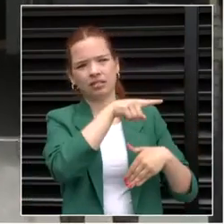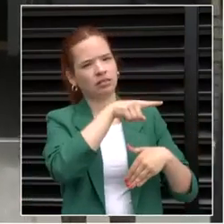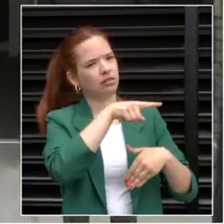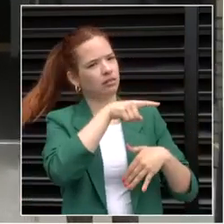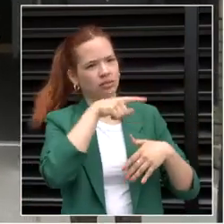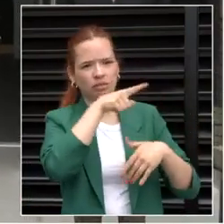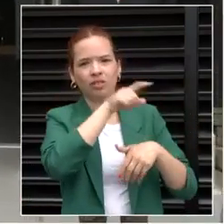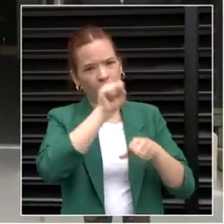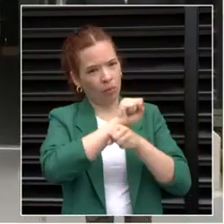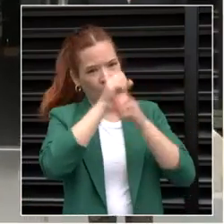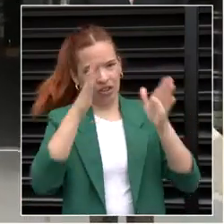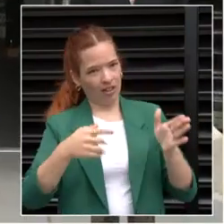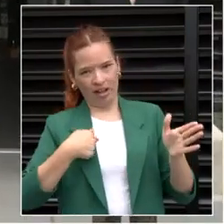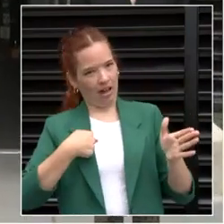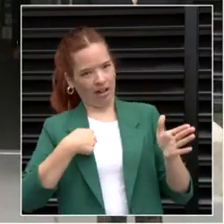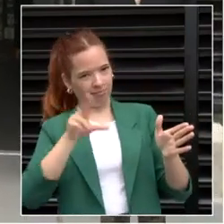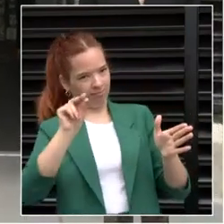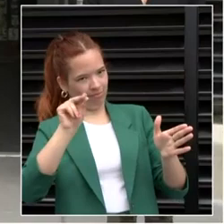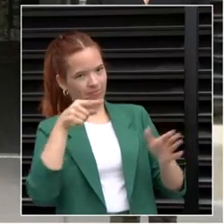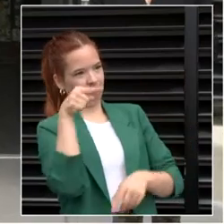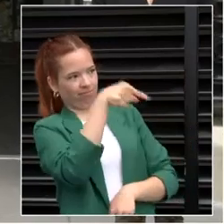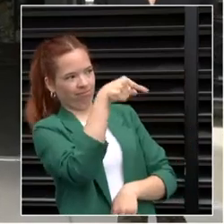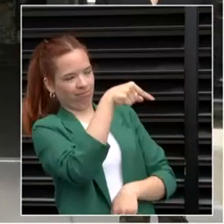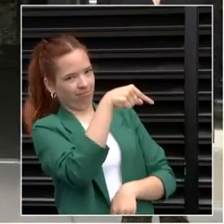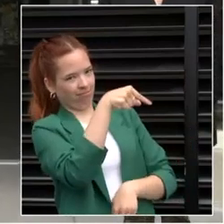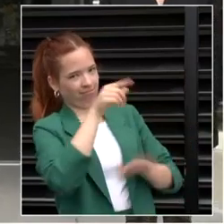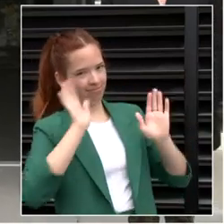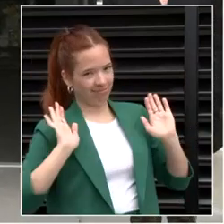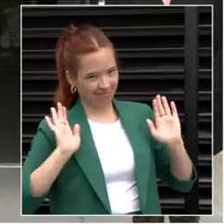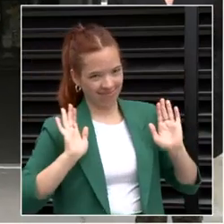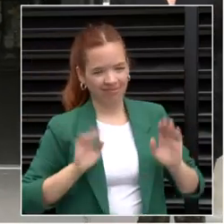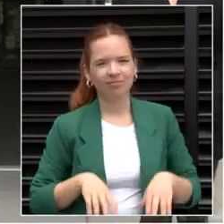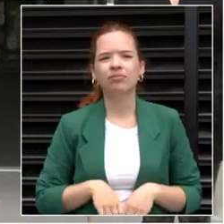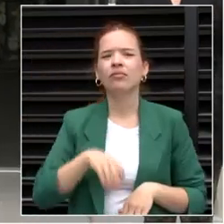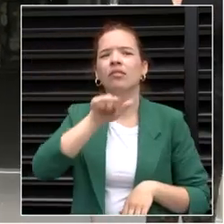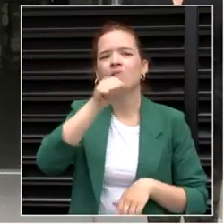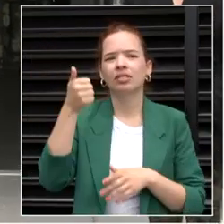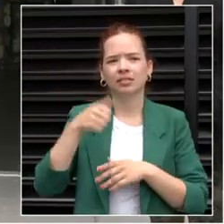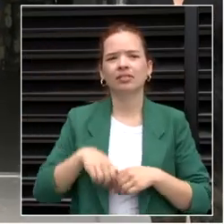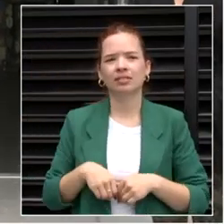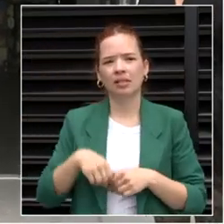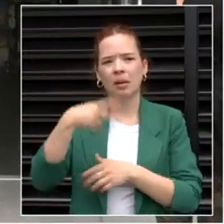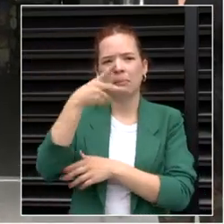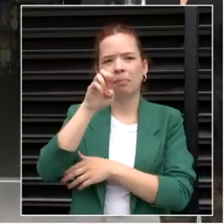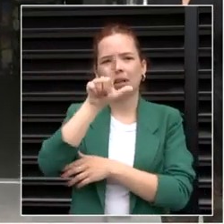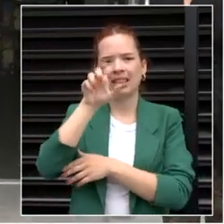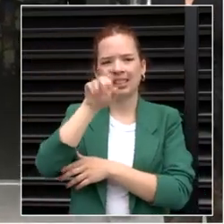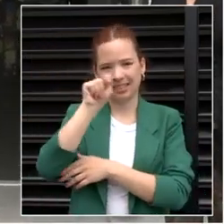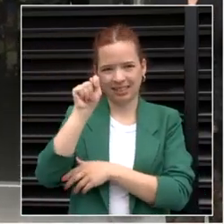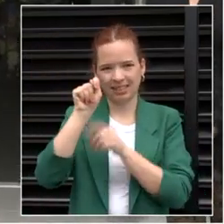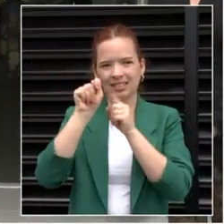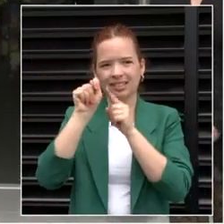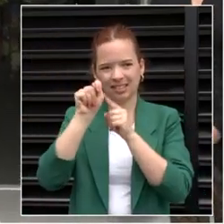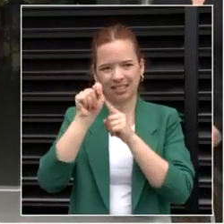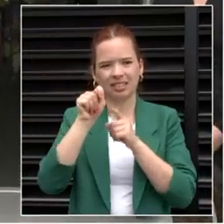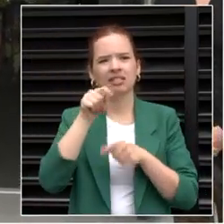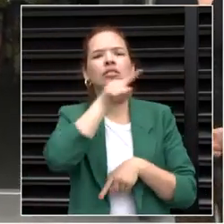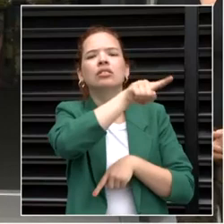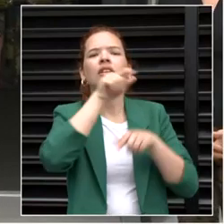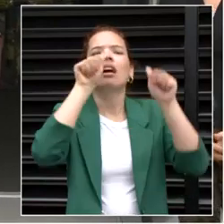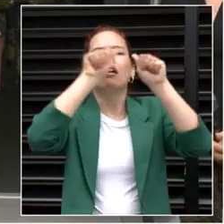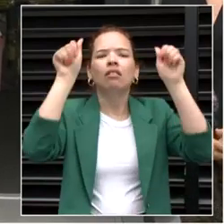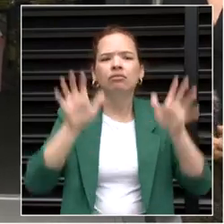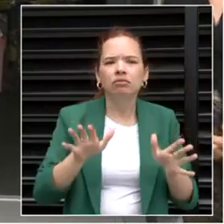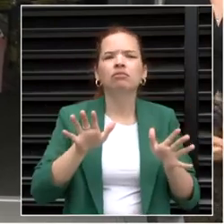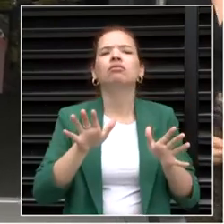not me. Chris Pelly, the architect, who somehow found his way onto the stage the other night in an